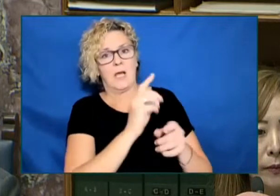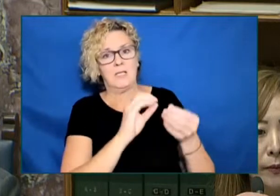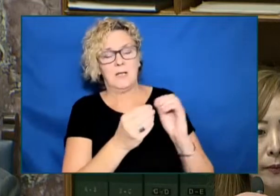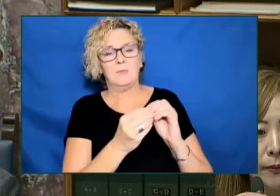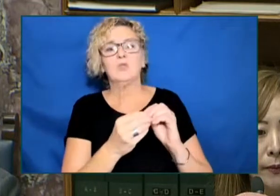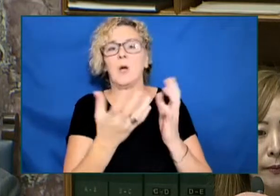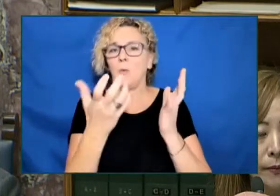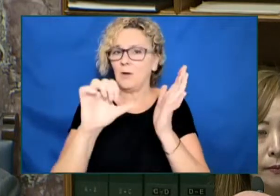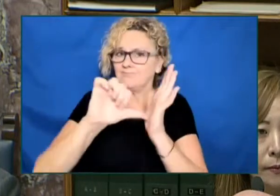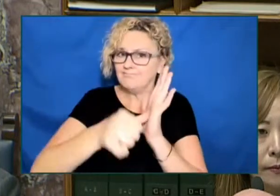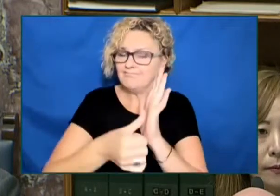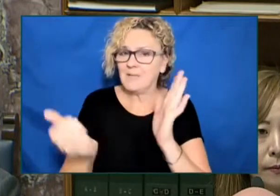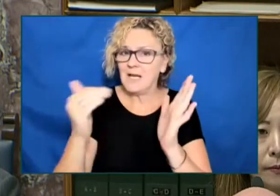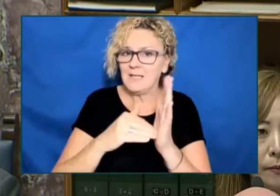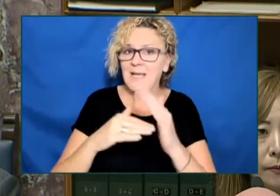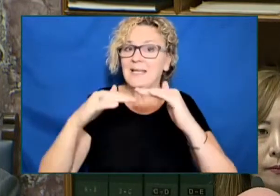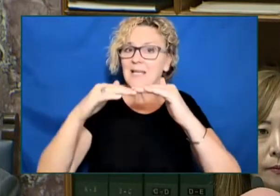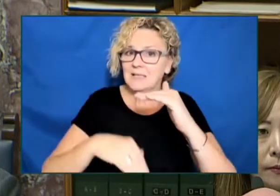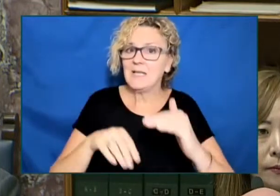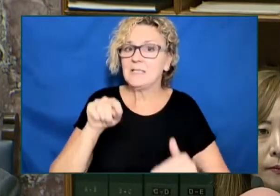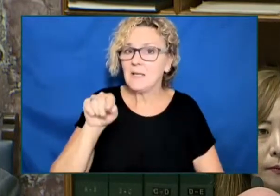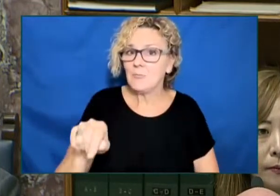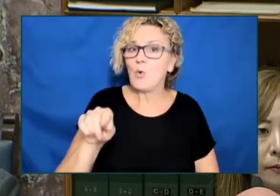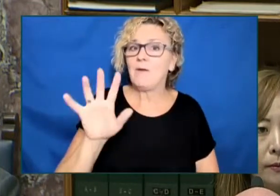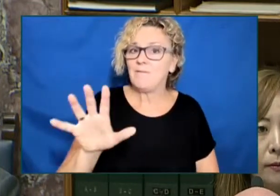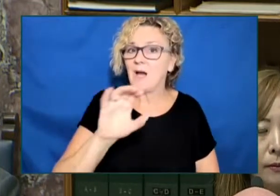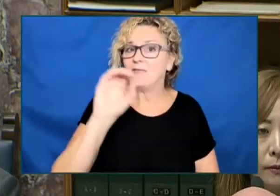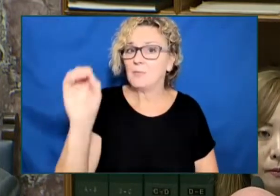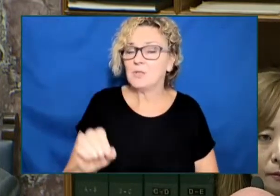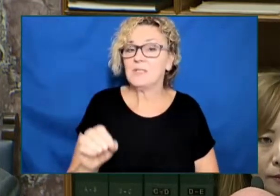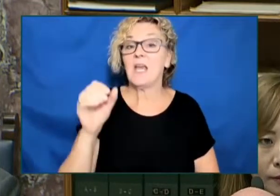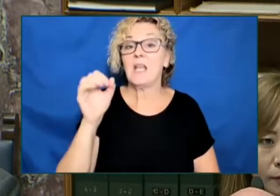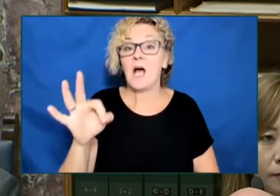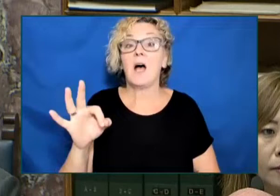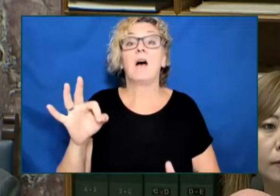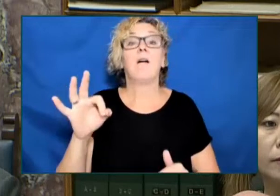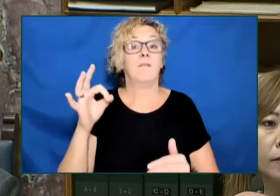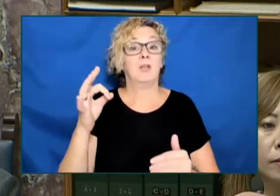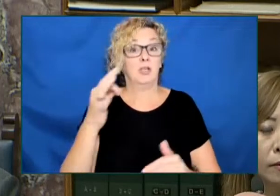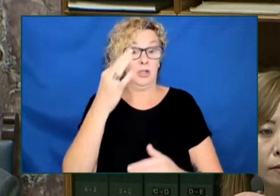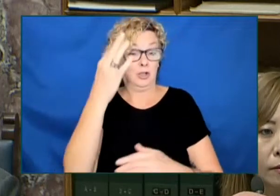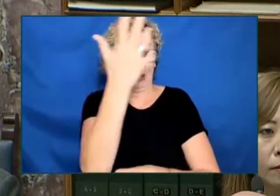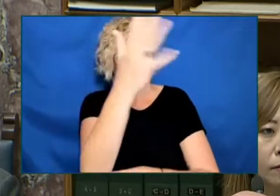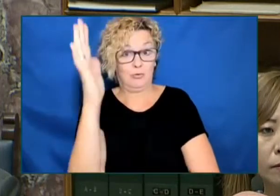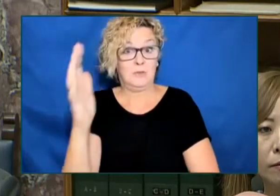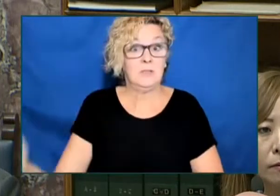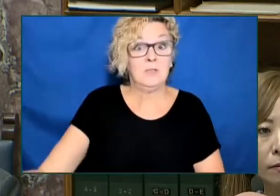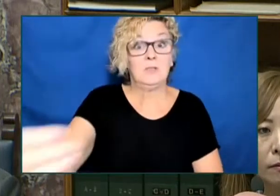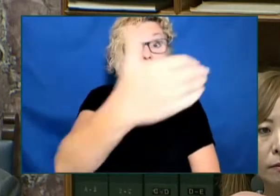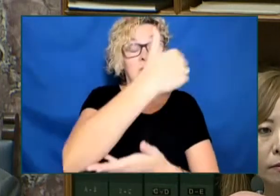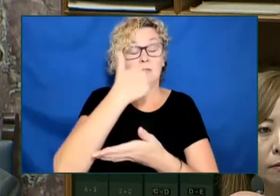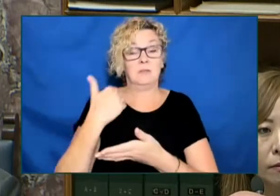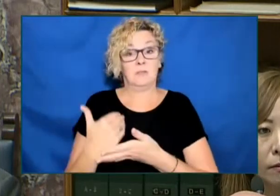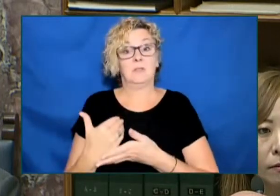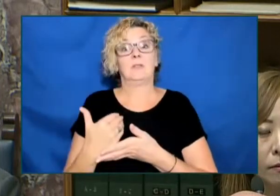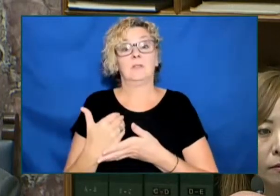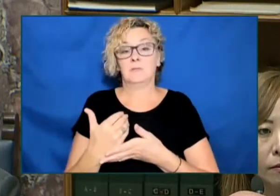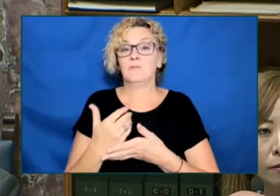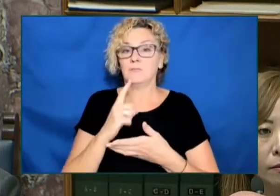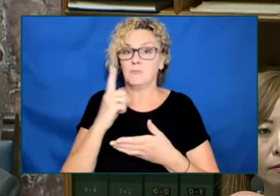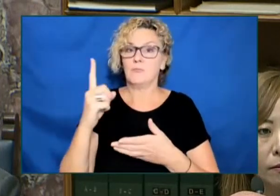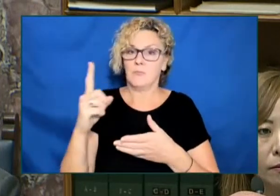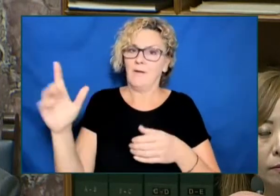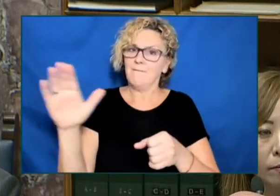0.5% of the total provincial harvest goes into, that is, whole logs go into a pellet mill, and those